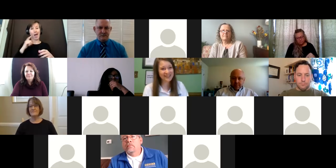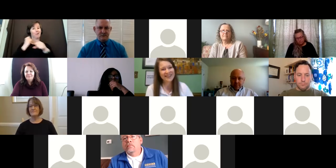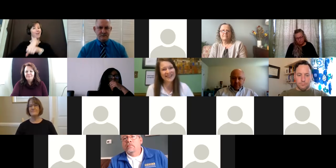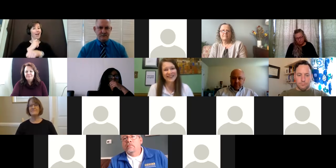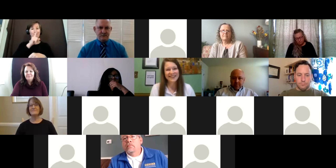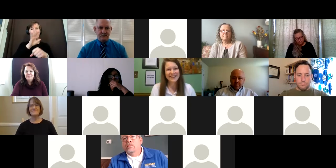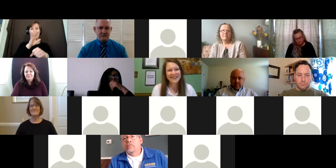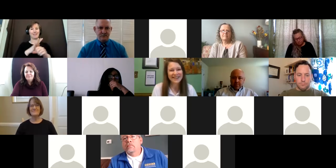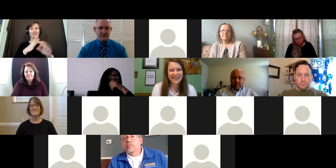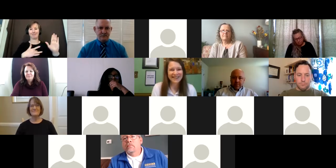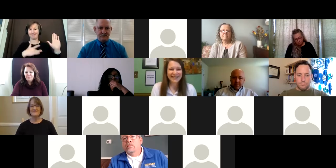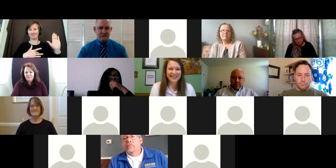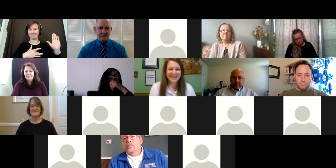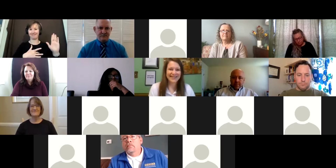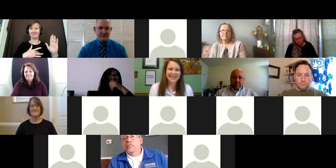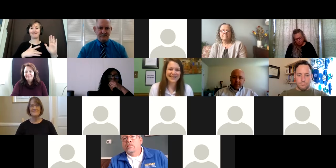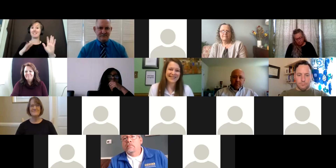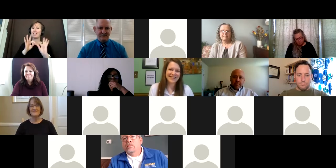promise.